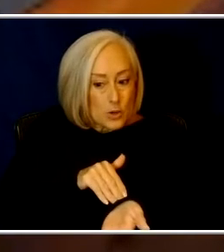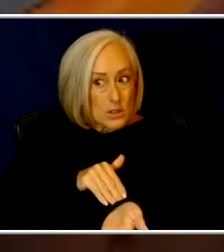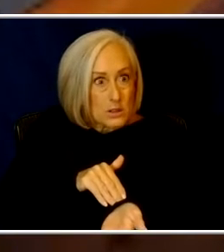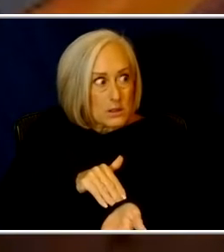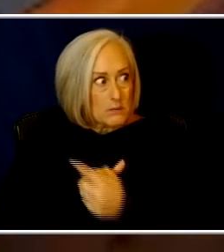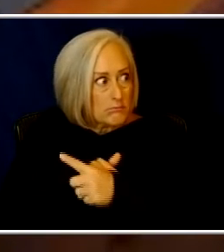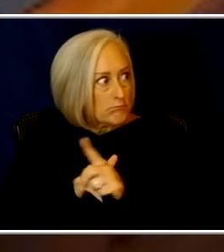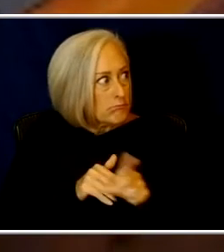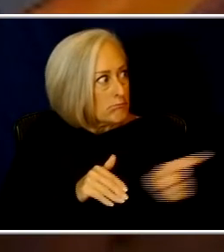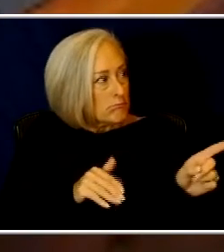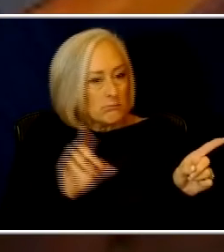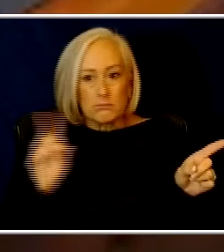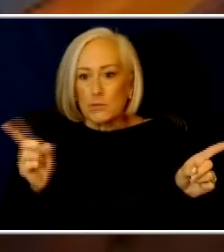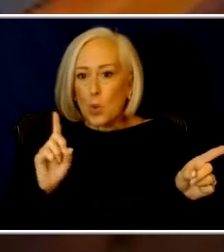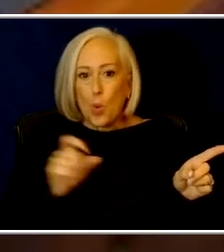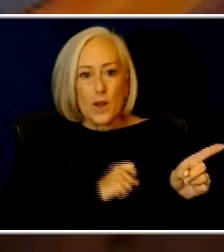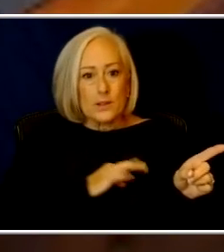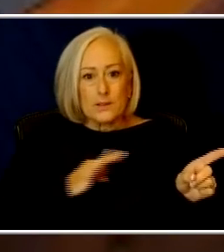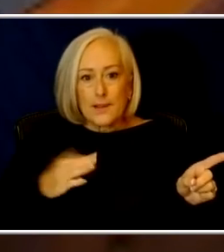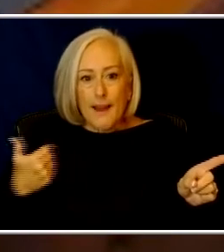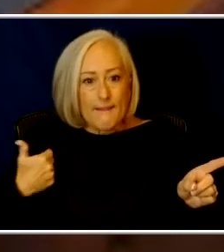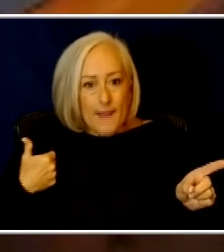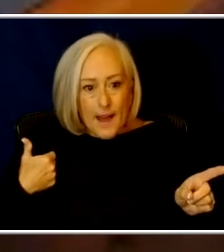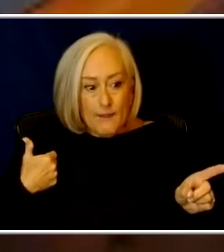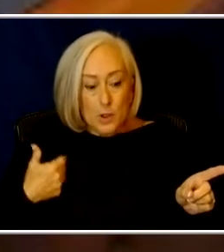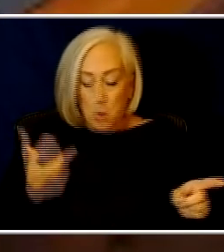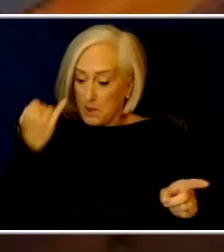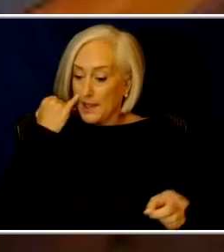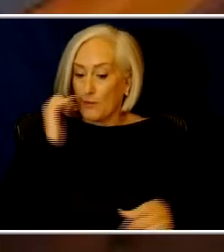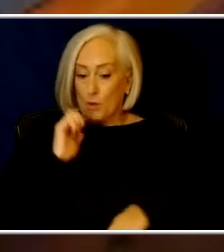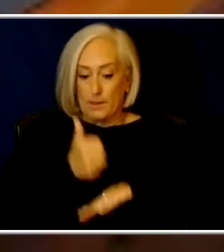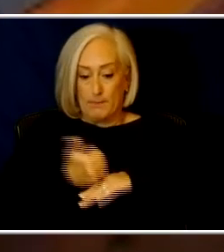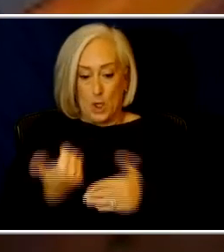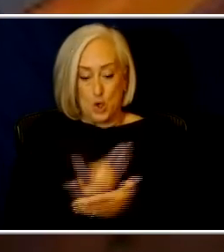if we build more beds, are we going to be able to staff those beds? And so that